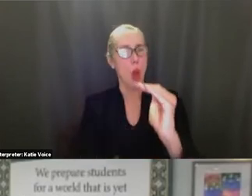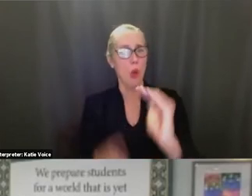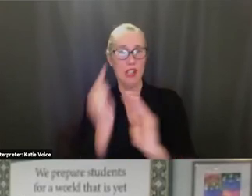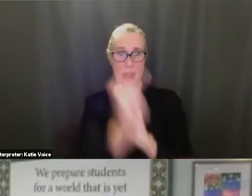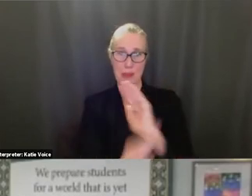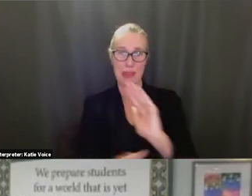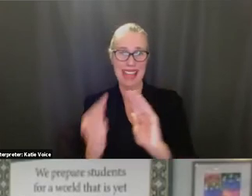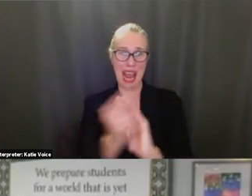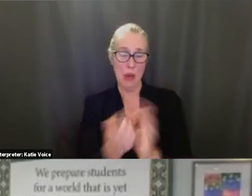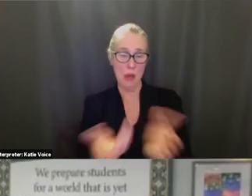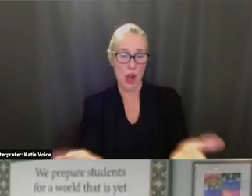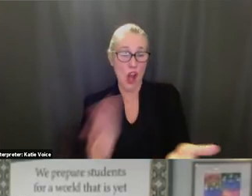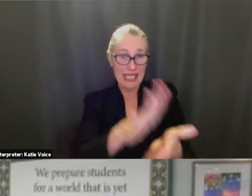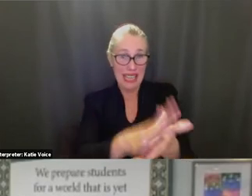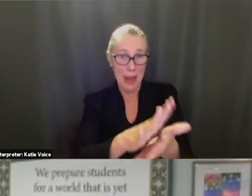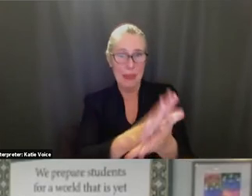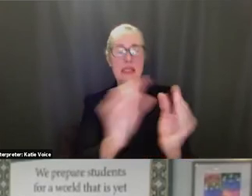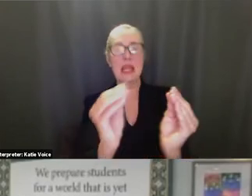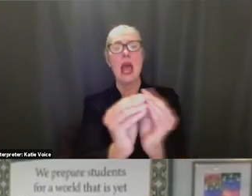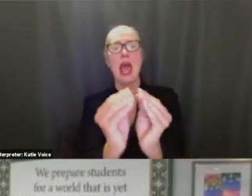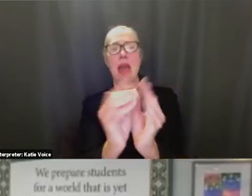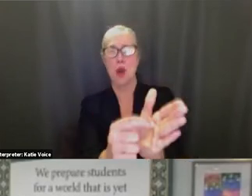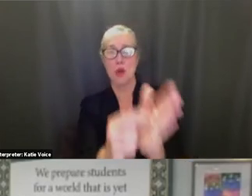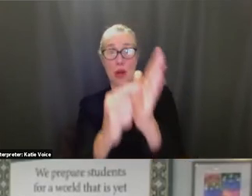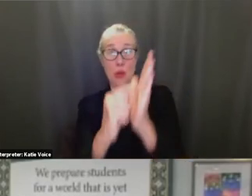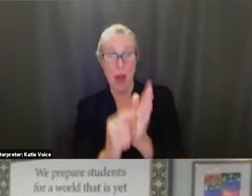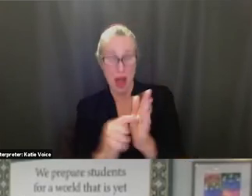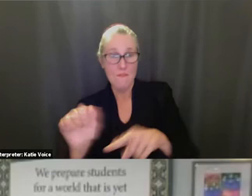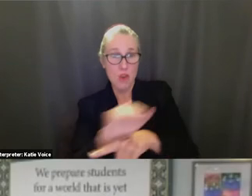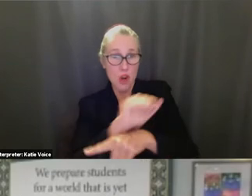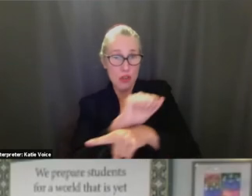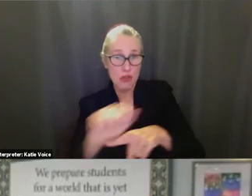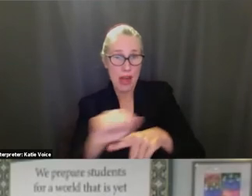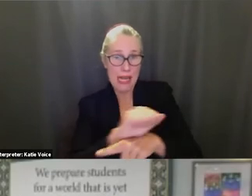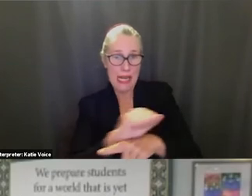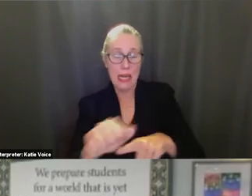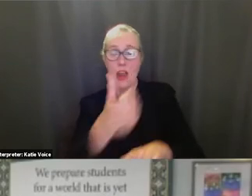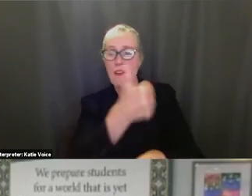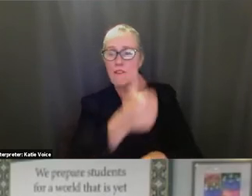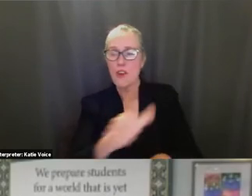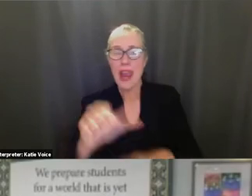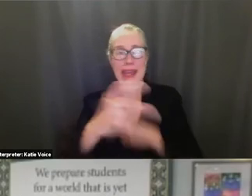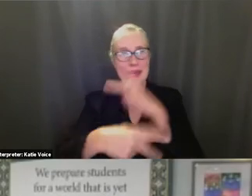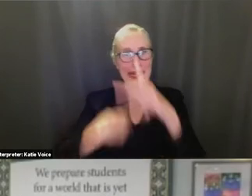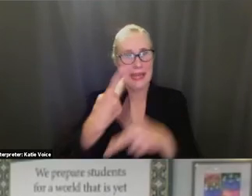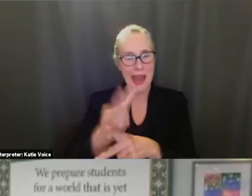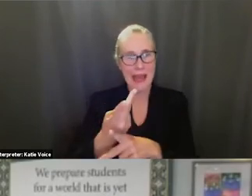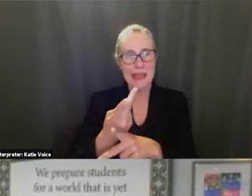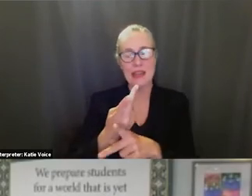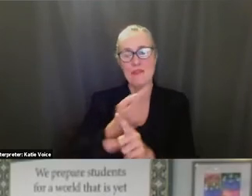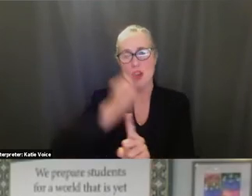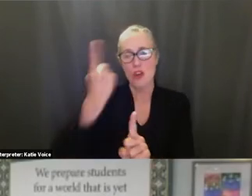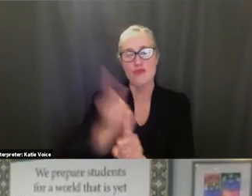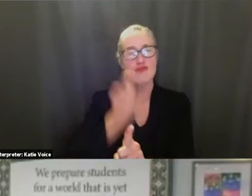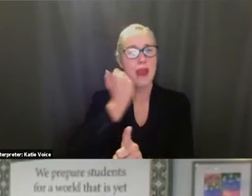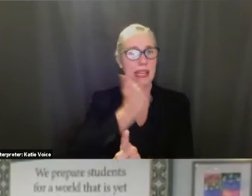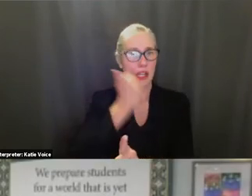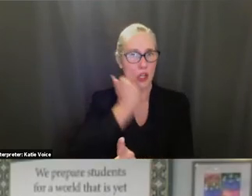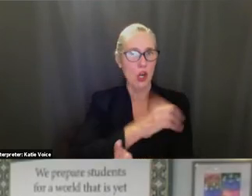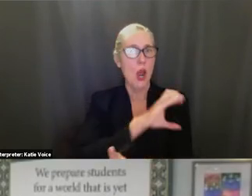campus and higher requirements for training for any routine police presence on campus